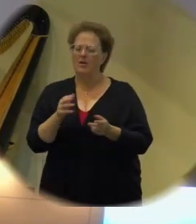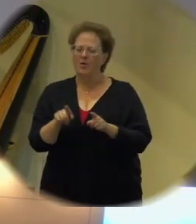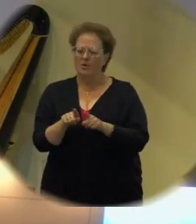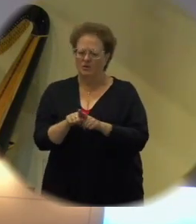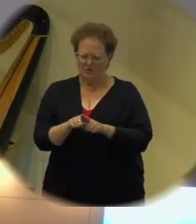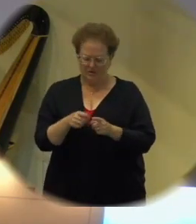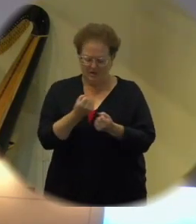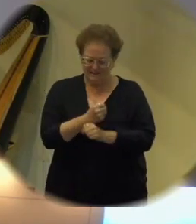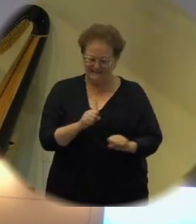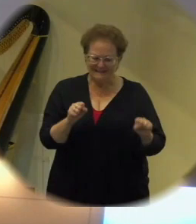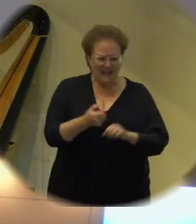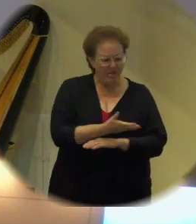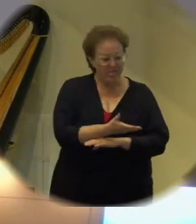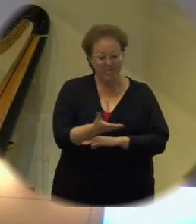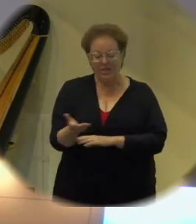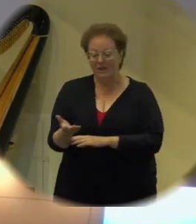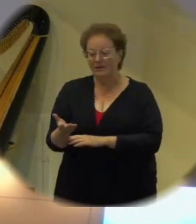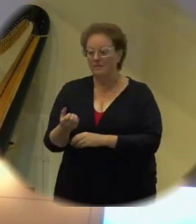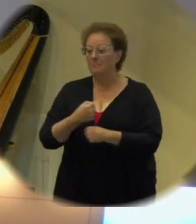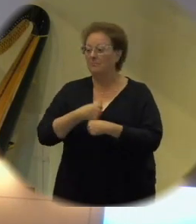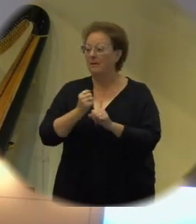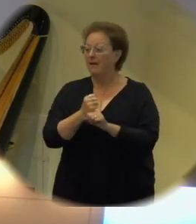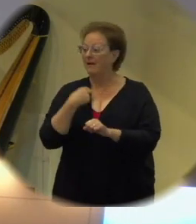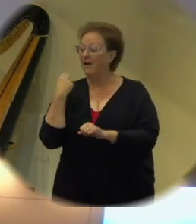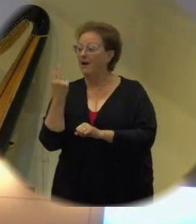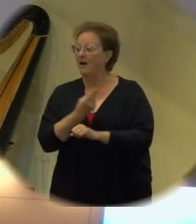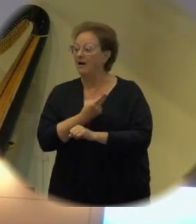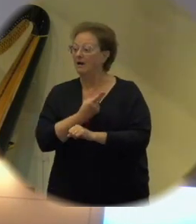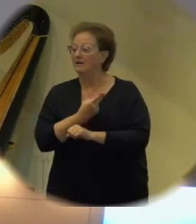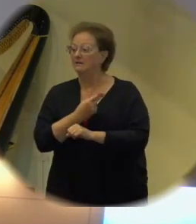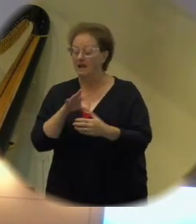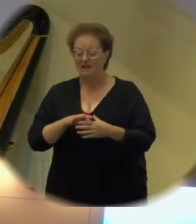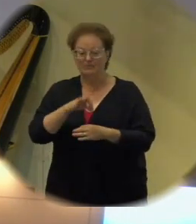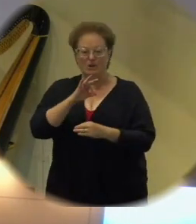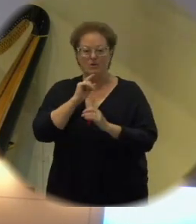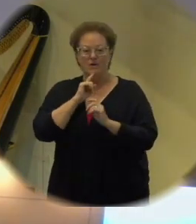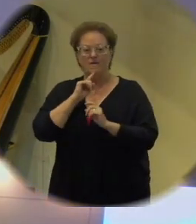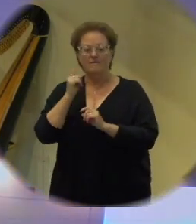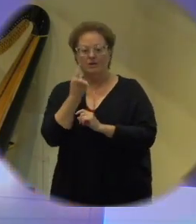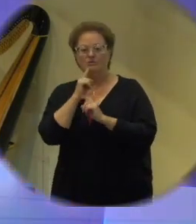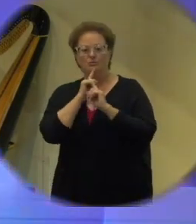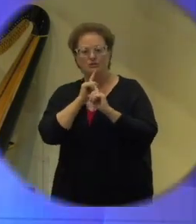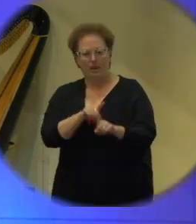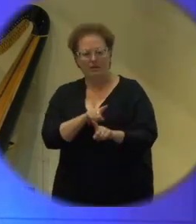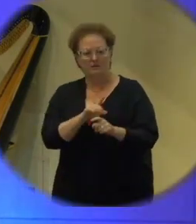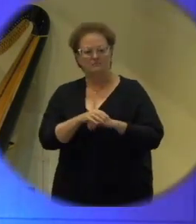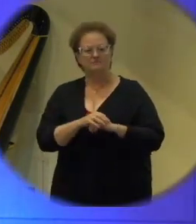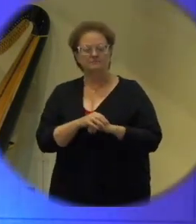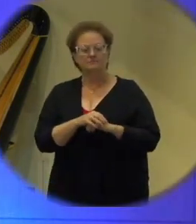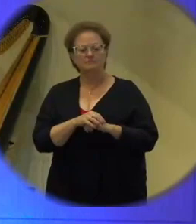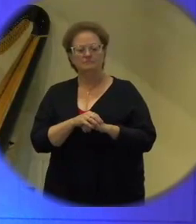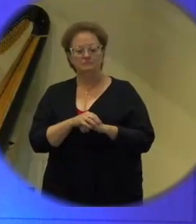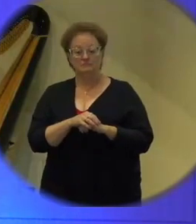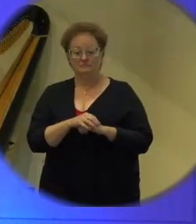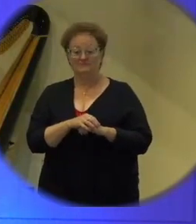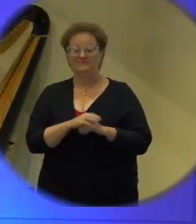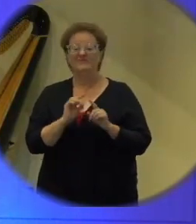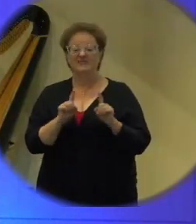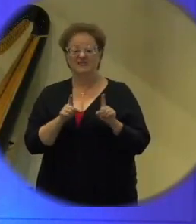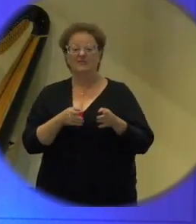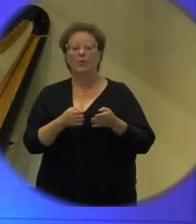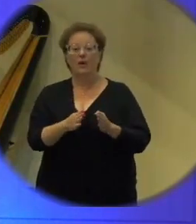out like you've delivered us. Make me a spiritual first responder. It's a whole different way to pray that